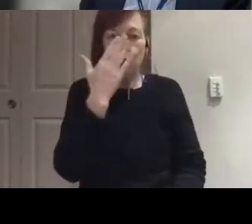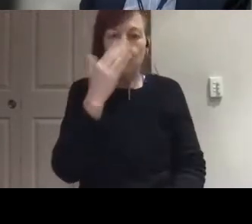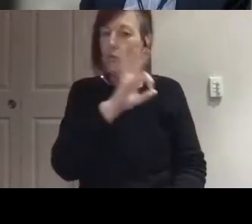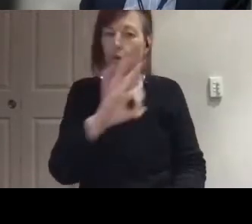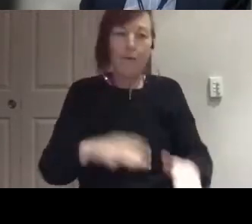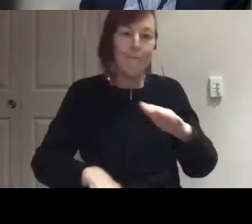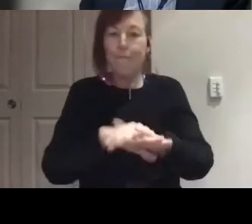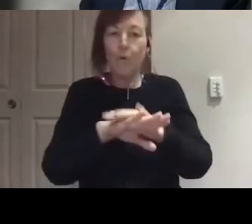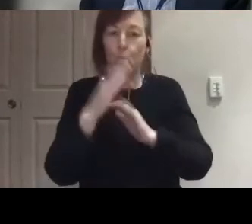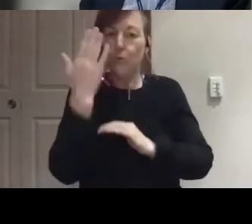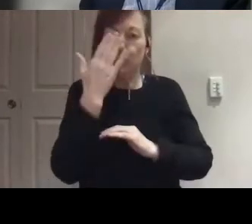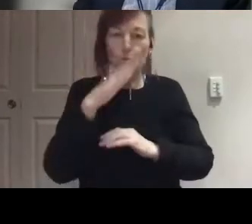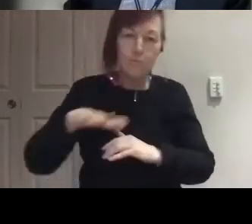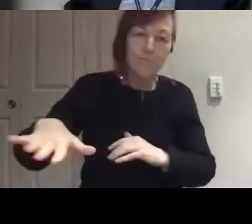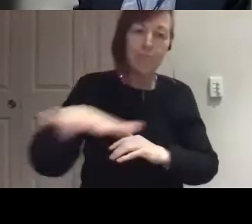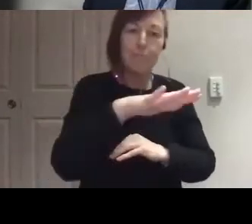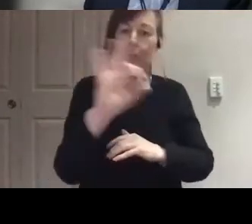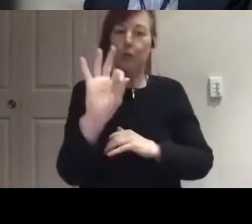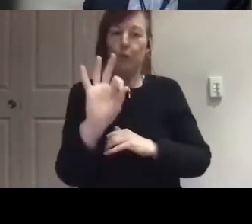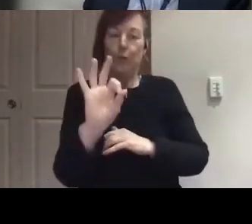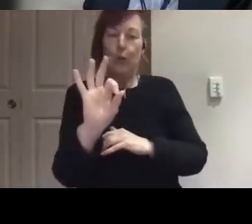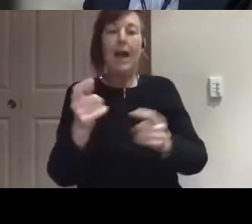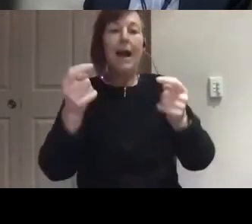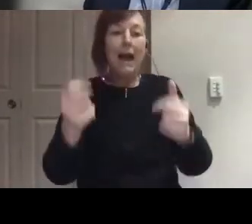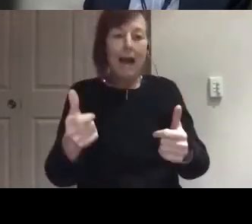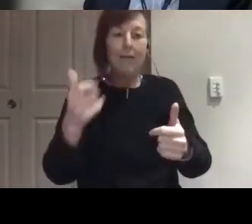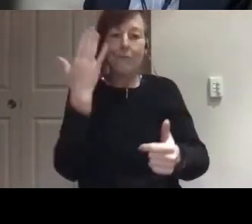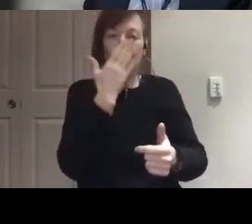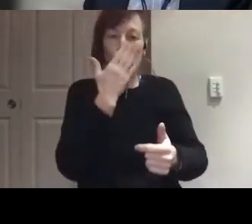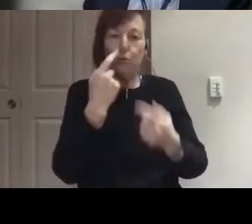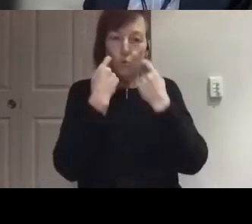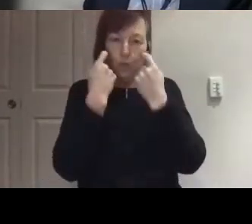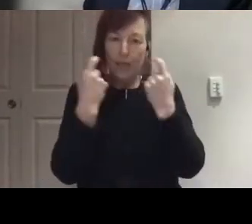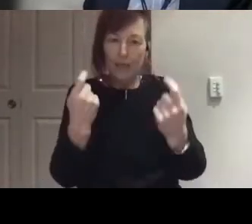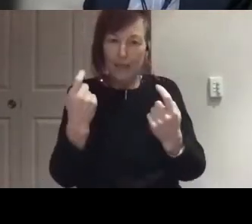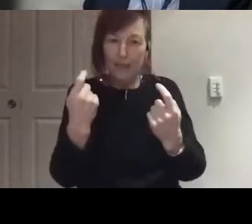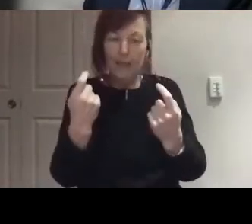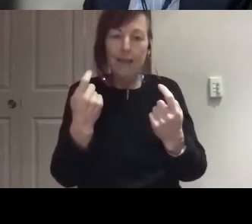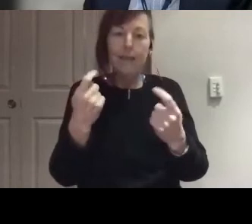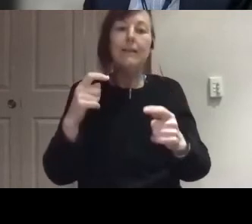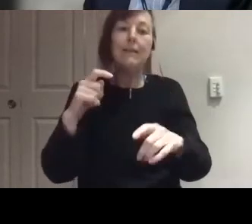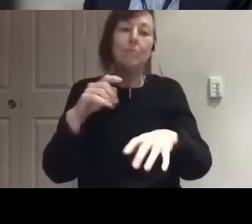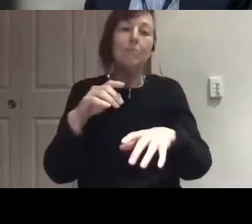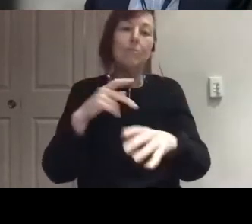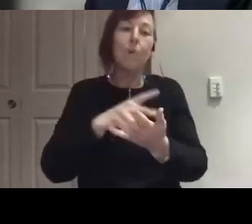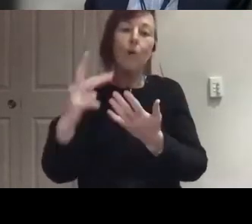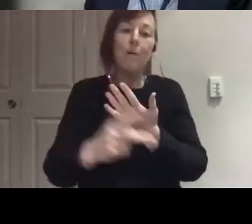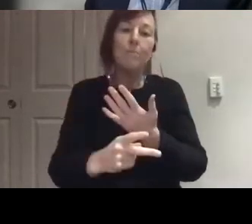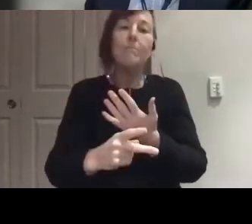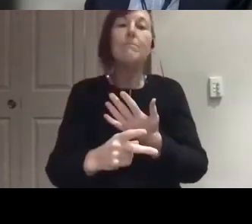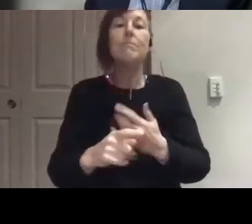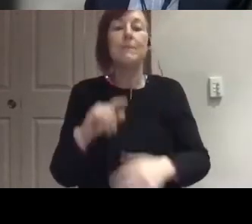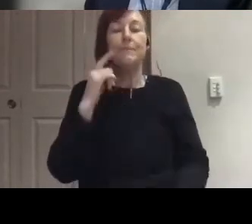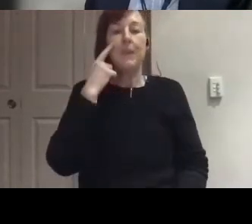school community, that we'd like you to come forward for testing as well. All of the testing locations are available